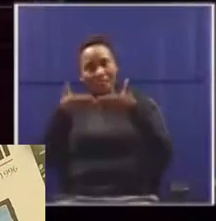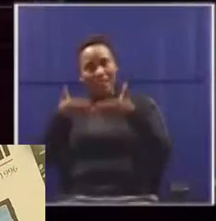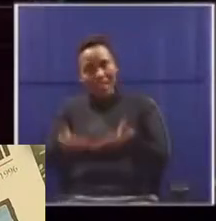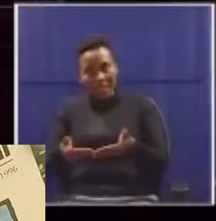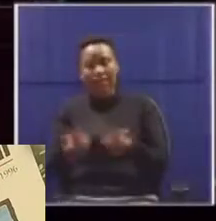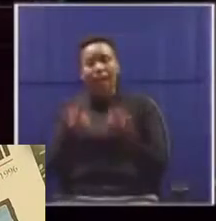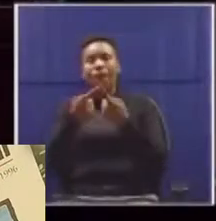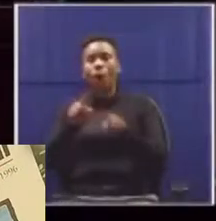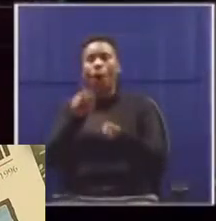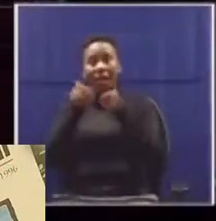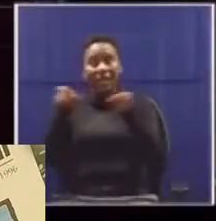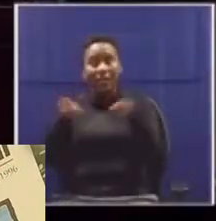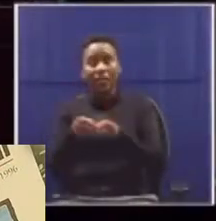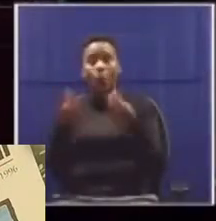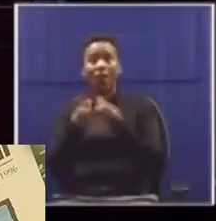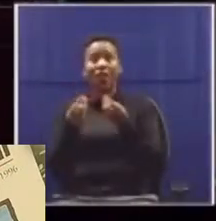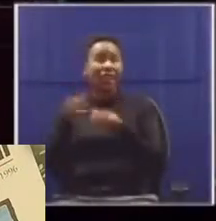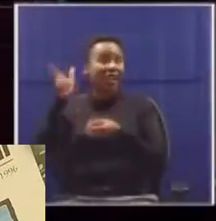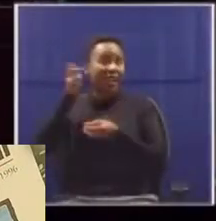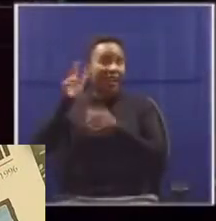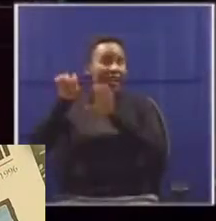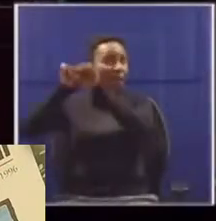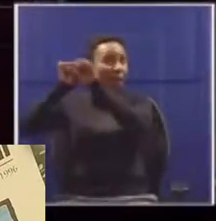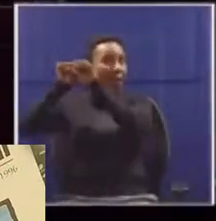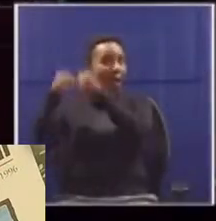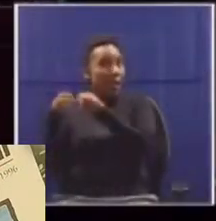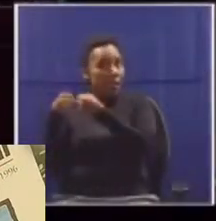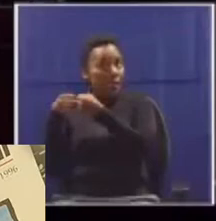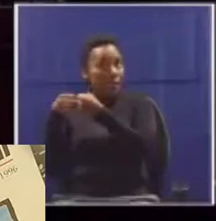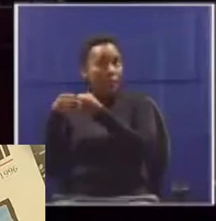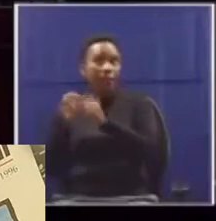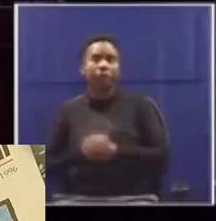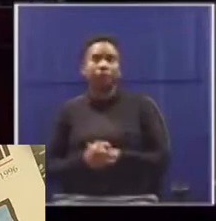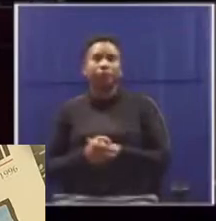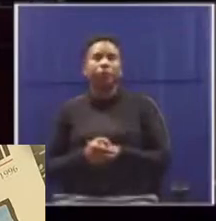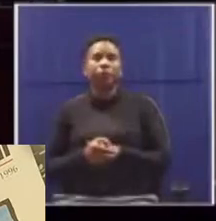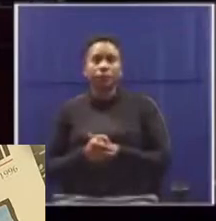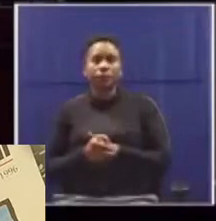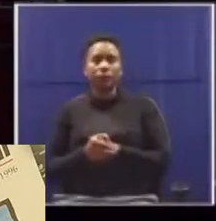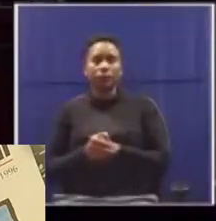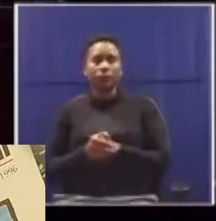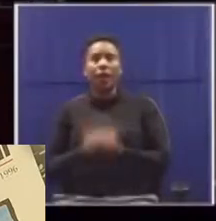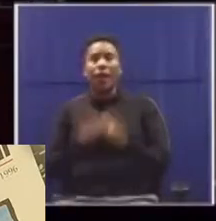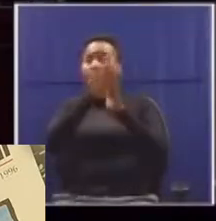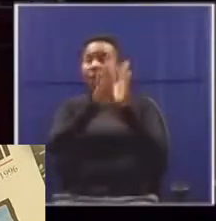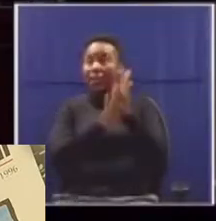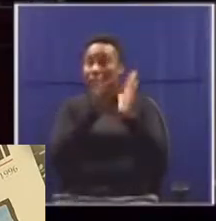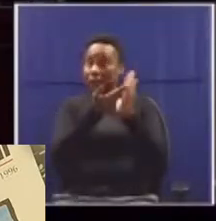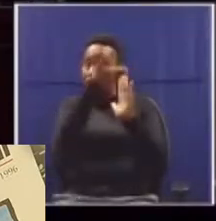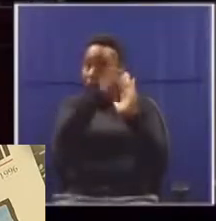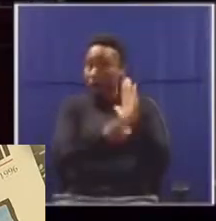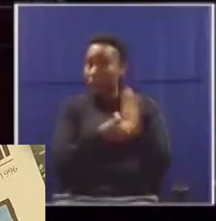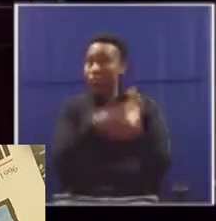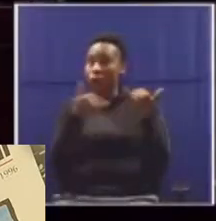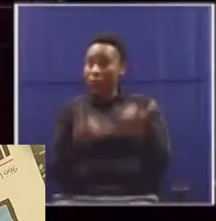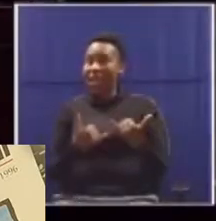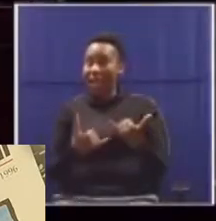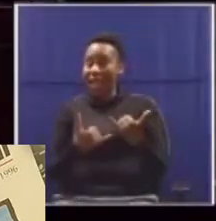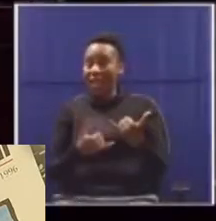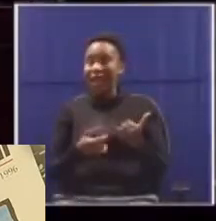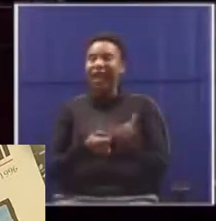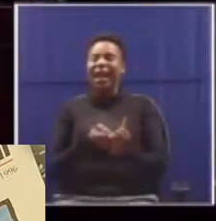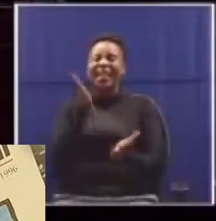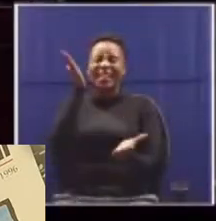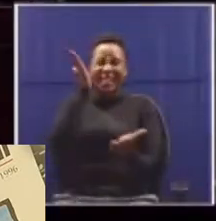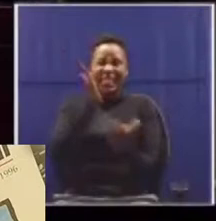with hearing impaired disabilities the build before us today will significantly